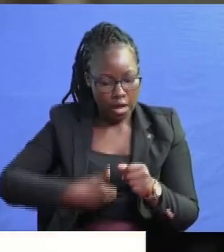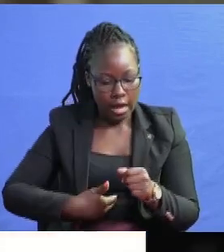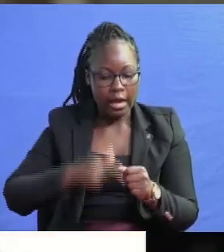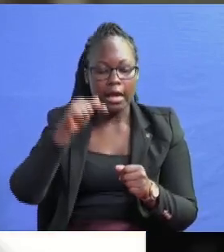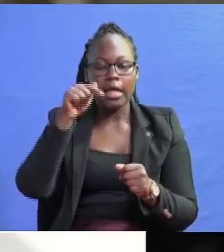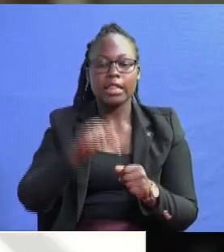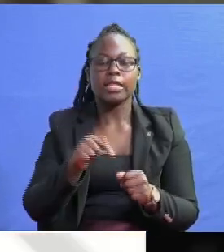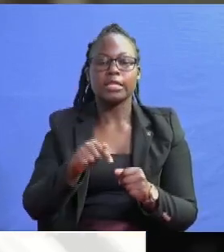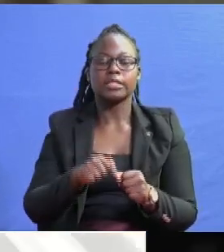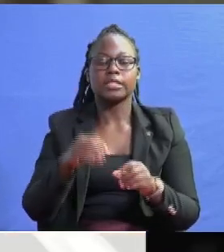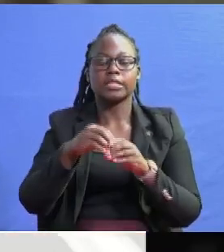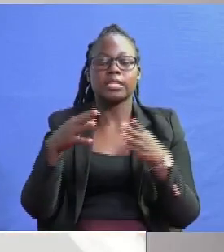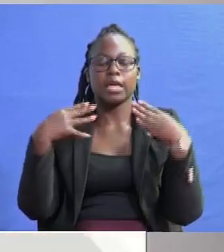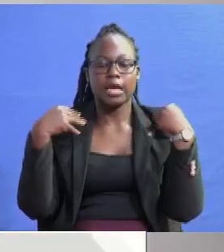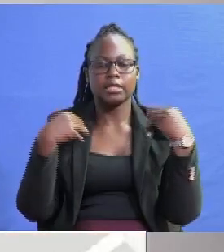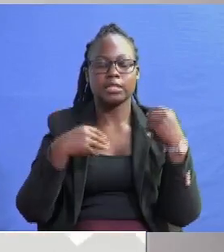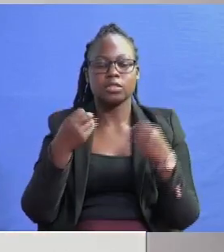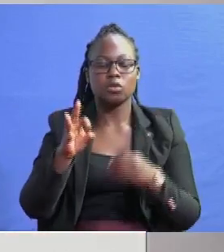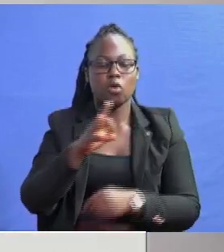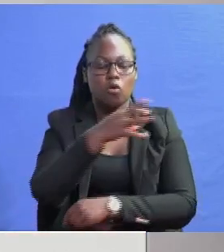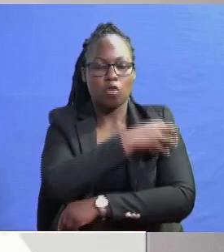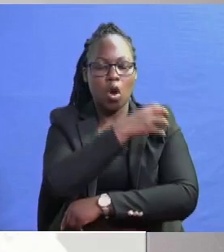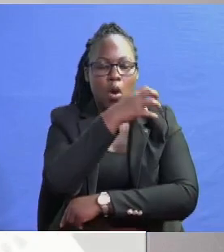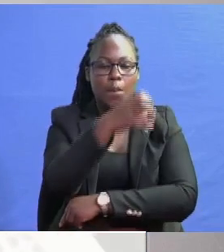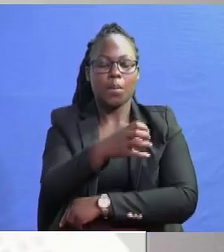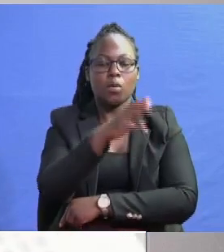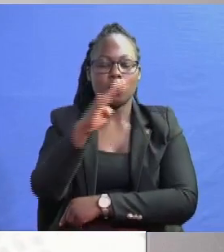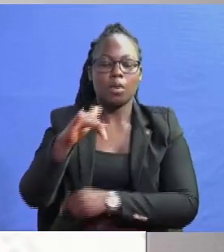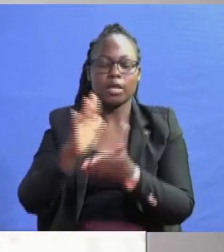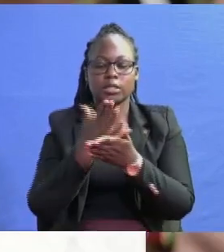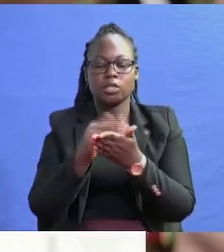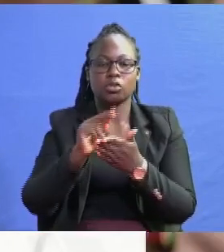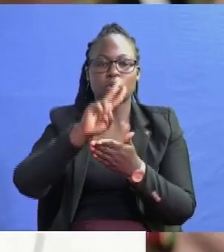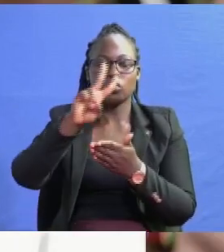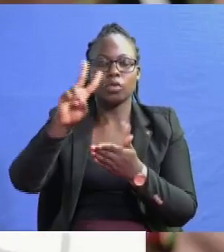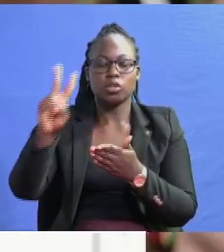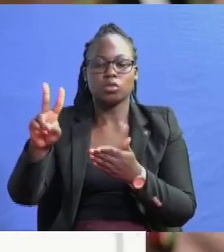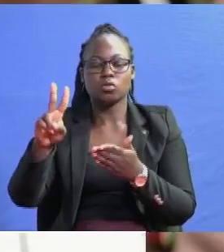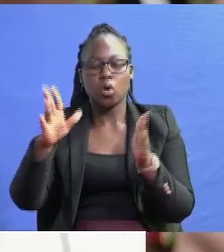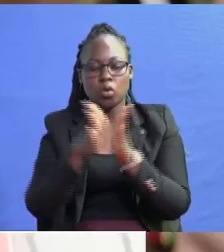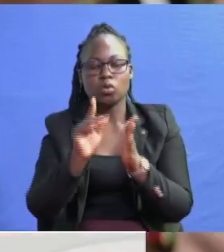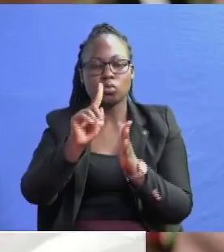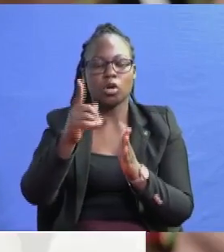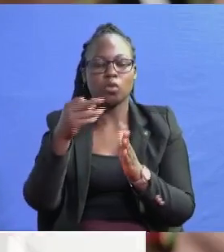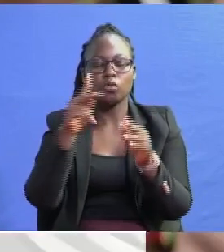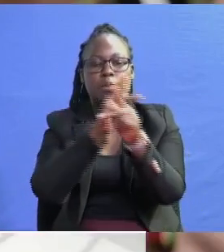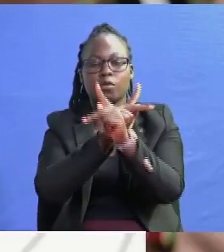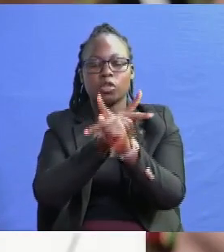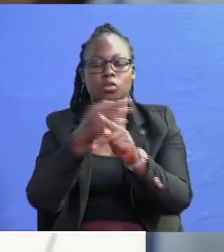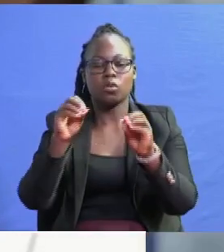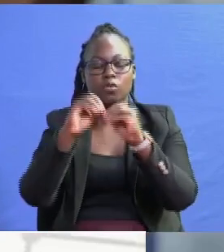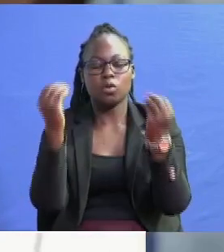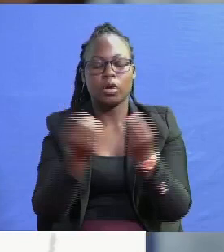declaration is in exercise of power conferred by Section 22, Clause 1 of the Prevention of